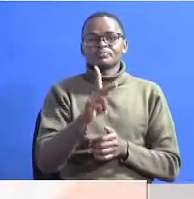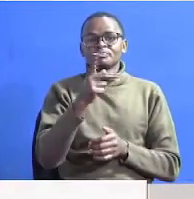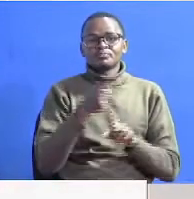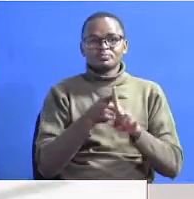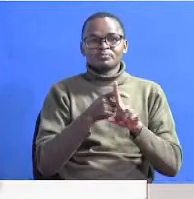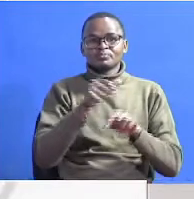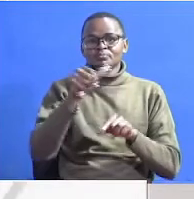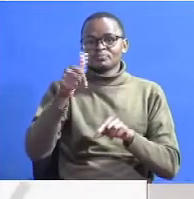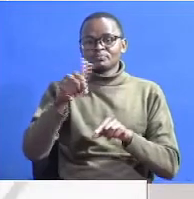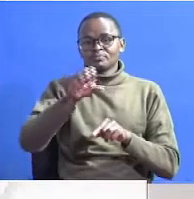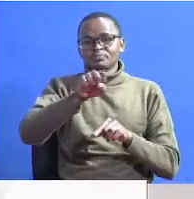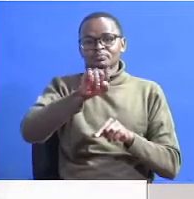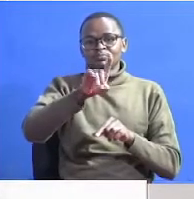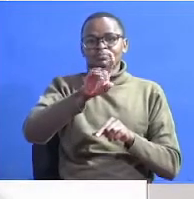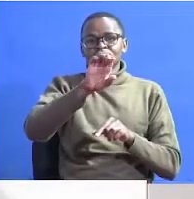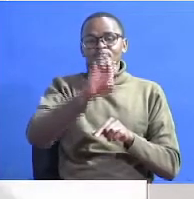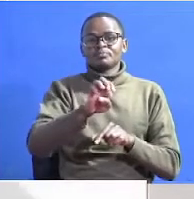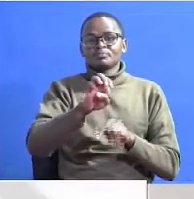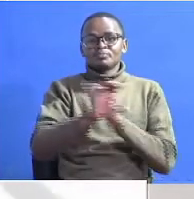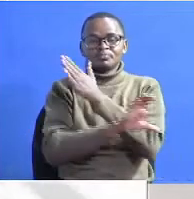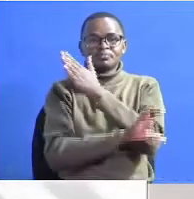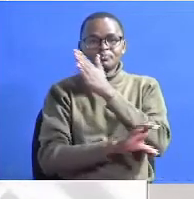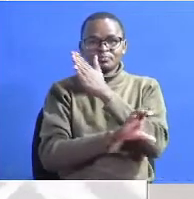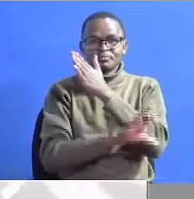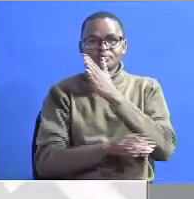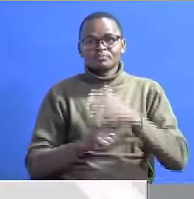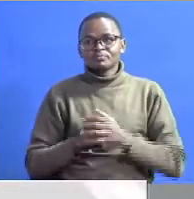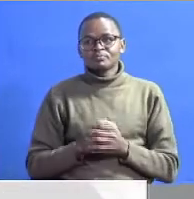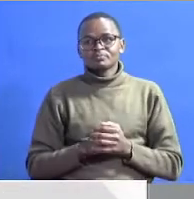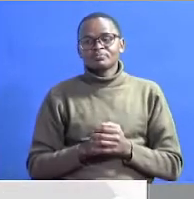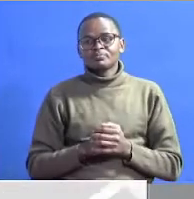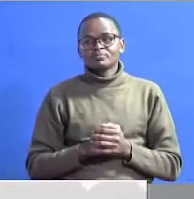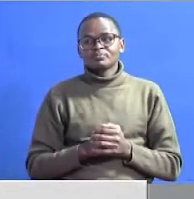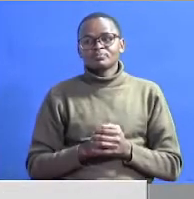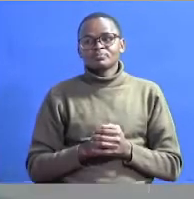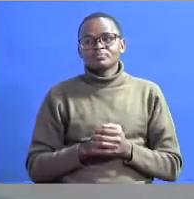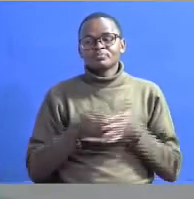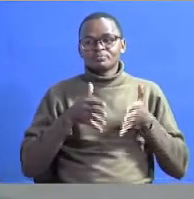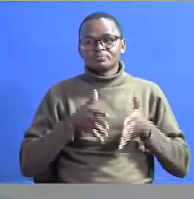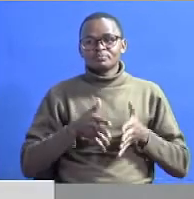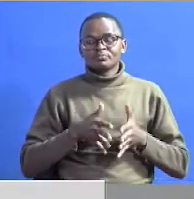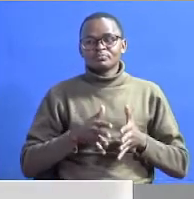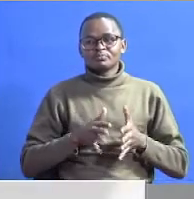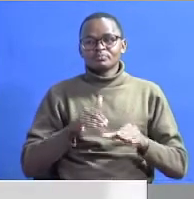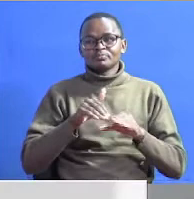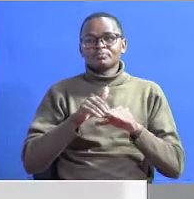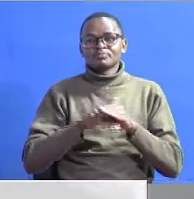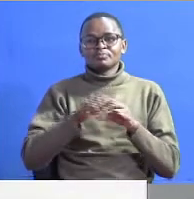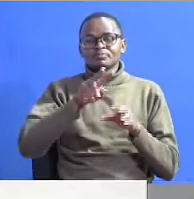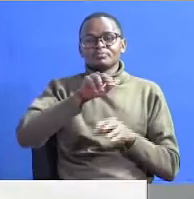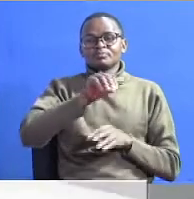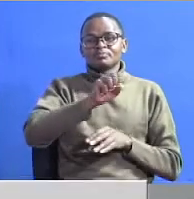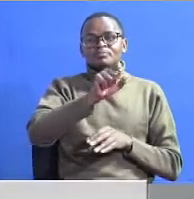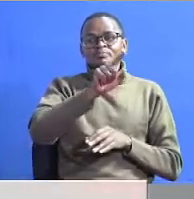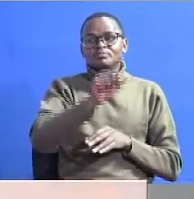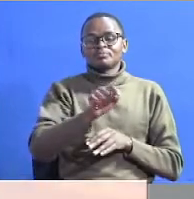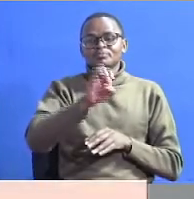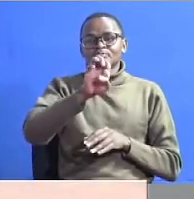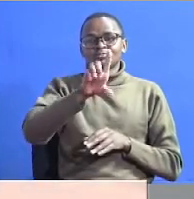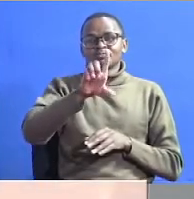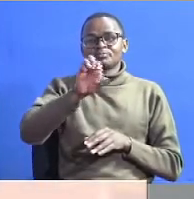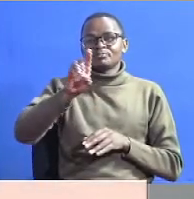from the other side of the country? Now, born in the vast hills of Eldama